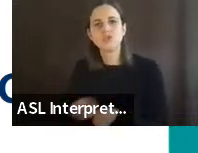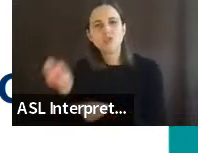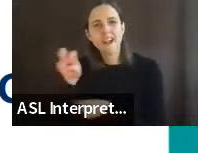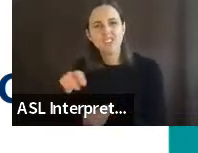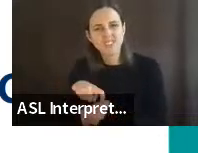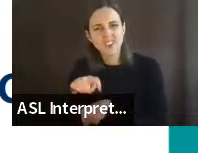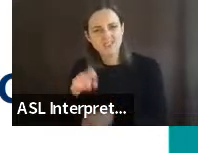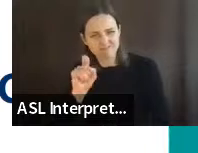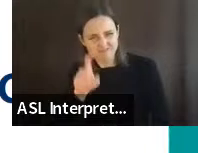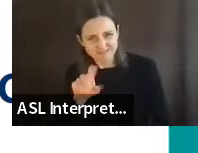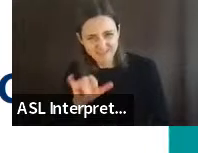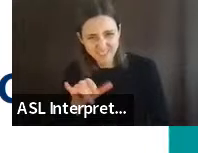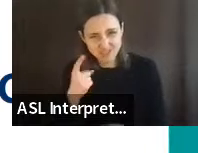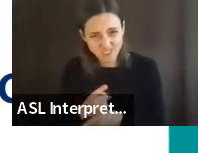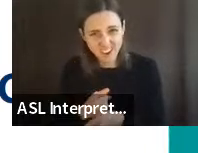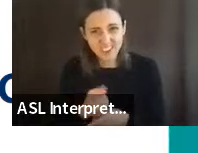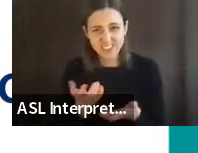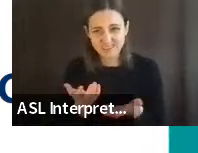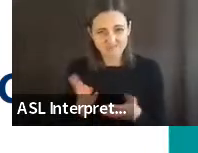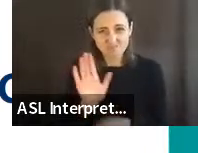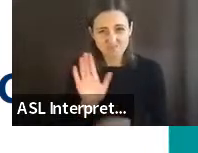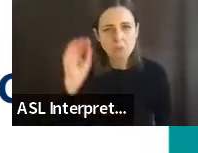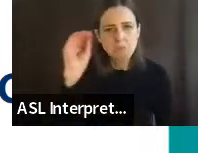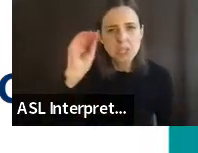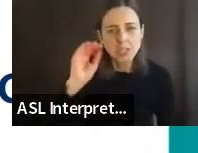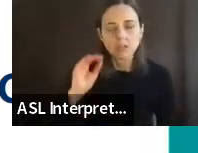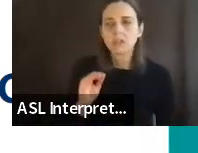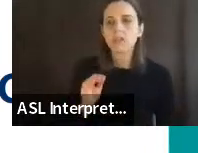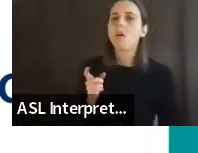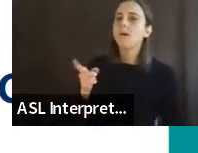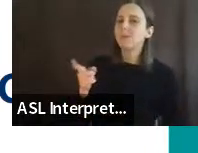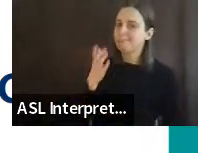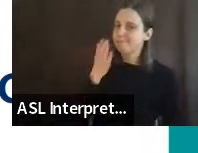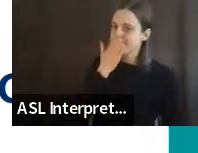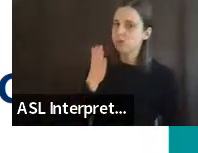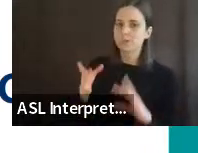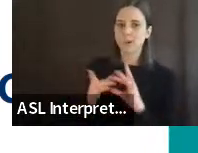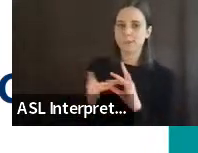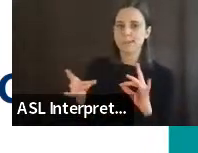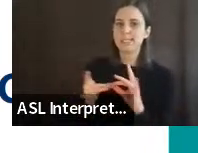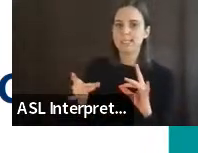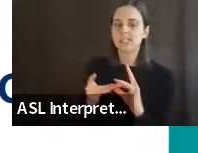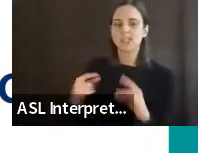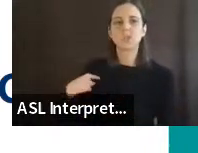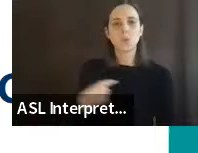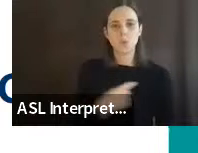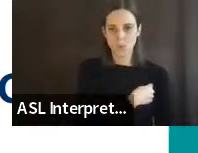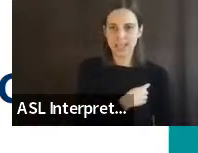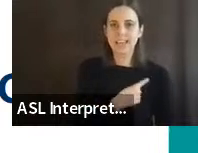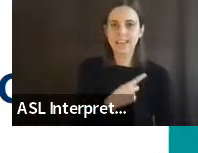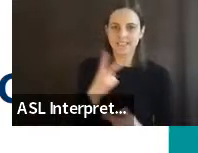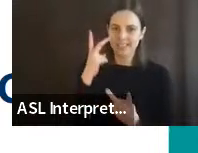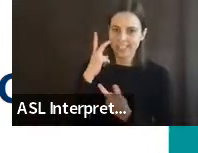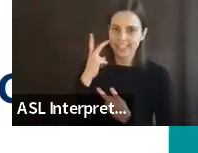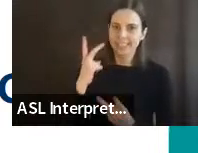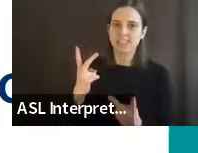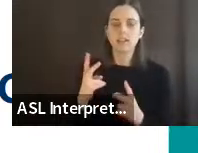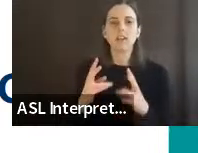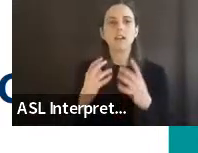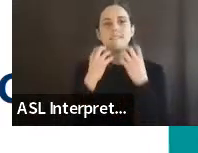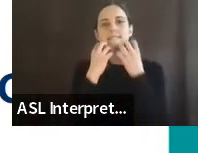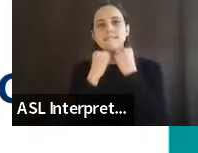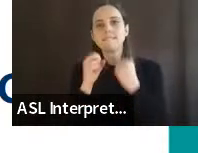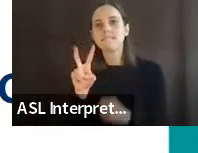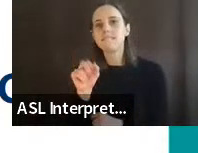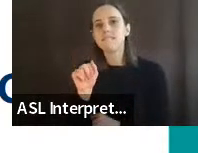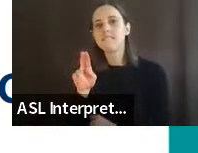That's a great comment, Tom. Actually, we have heard a little bit of even just the values document, making sure that we're clear on what the